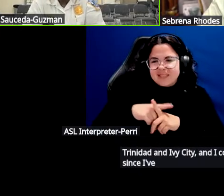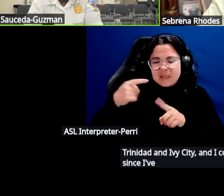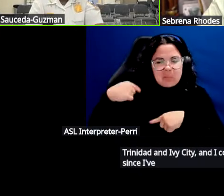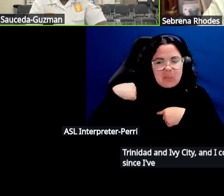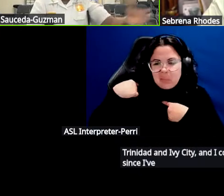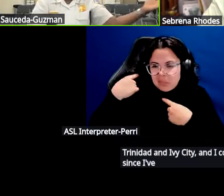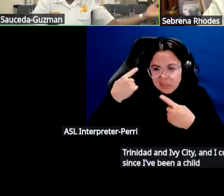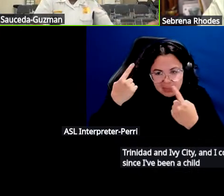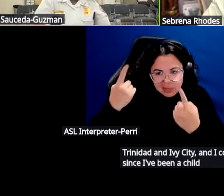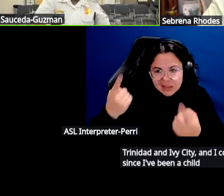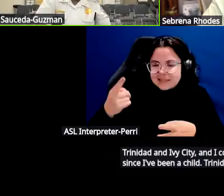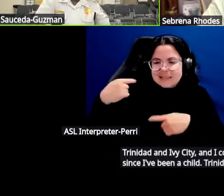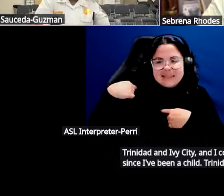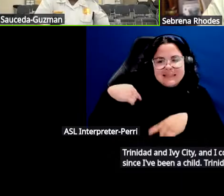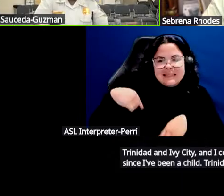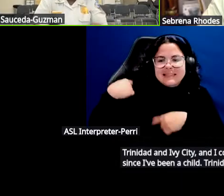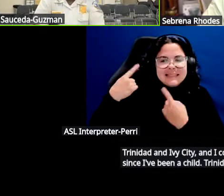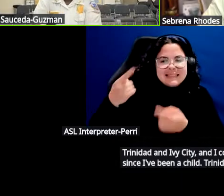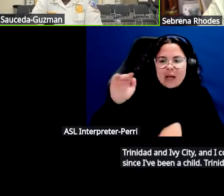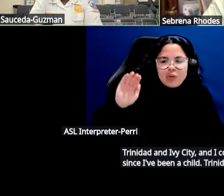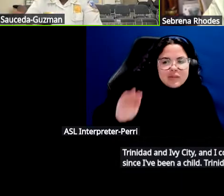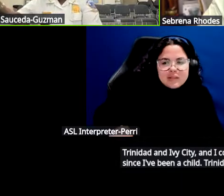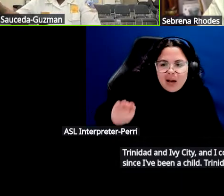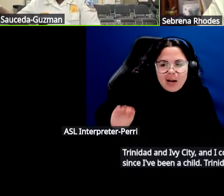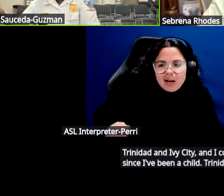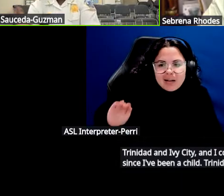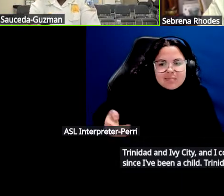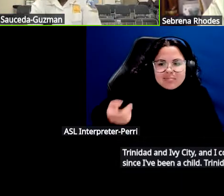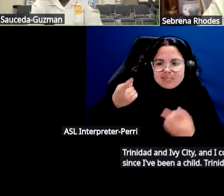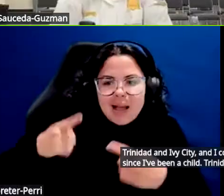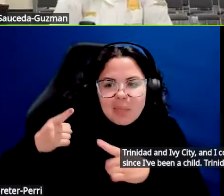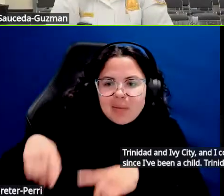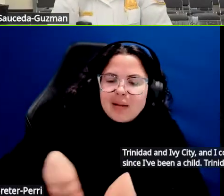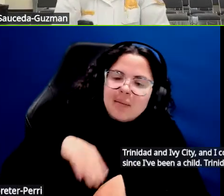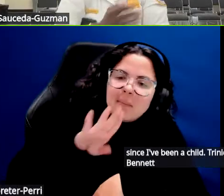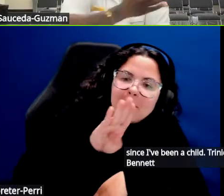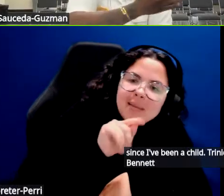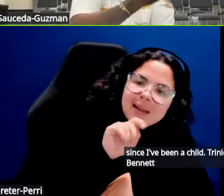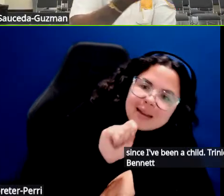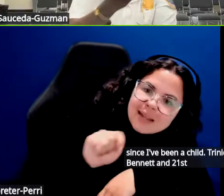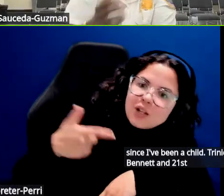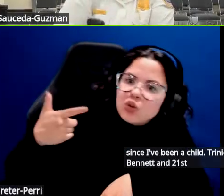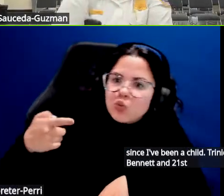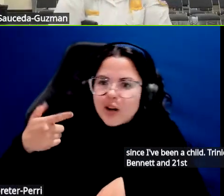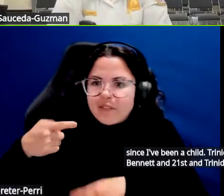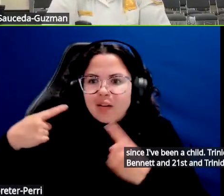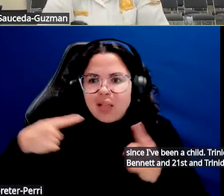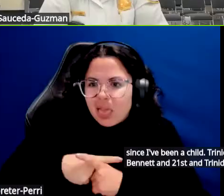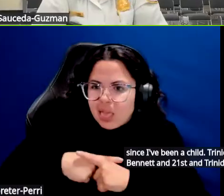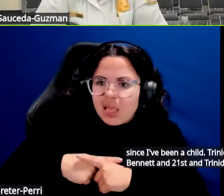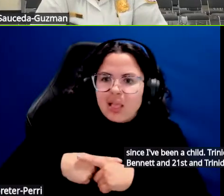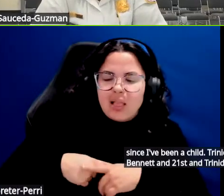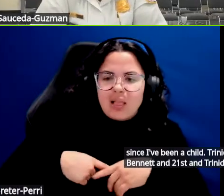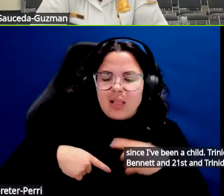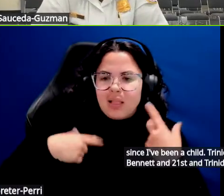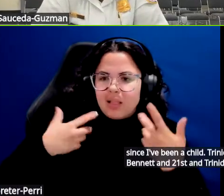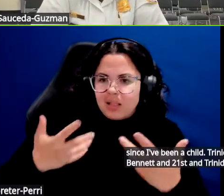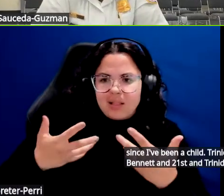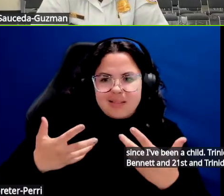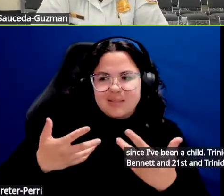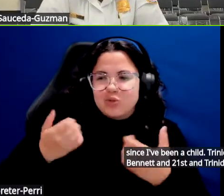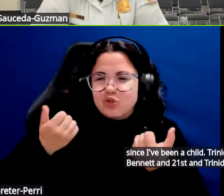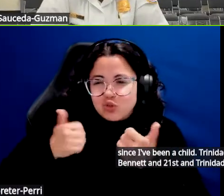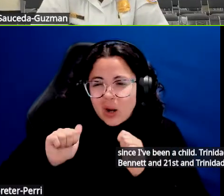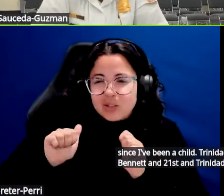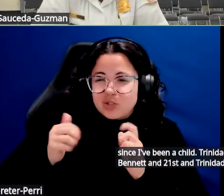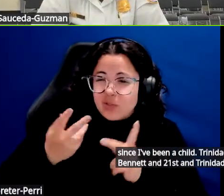child. Trinidad and Pinnacles have always had something. Bennett and 21st and Trinidad's always had something. And we try to get to the